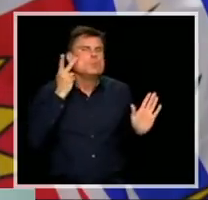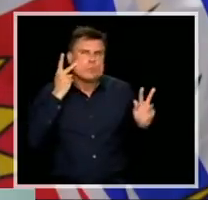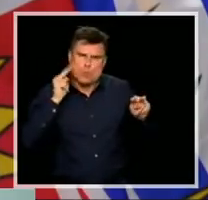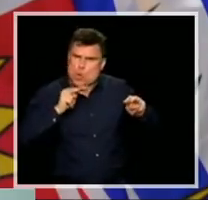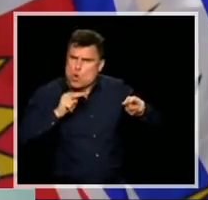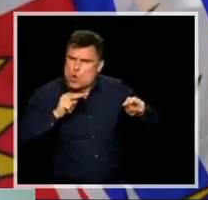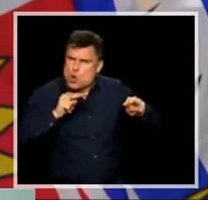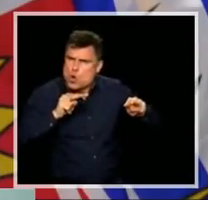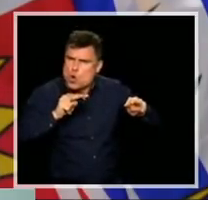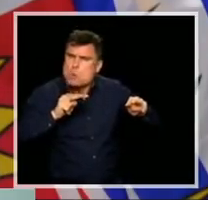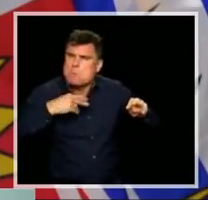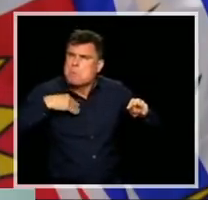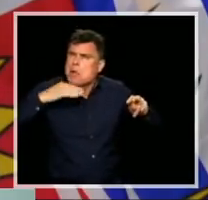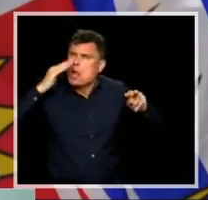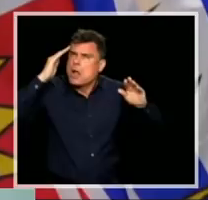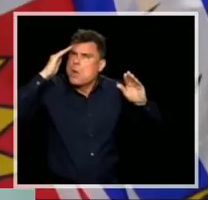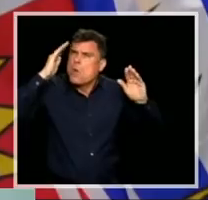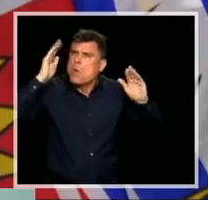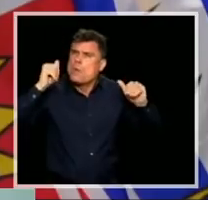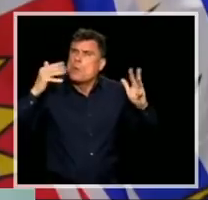each other in the coming days.